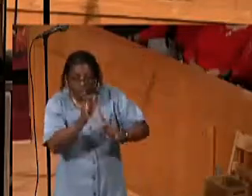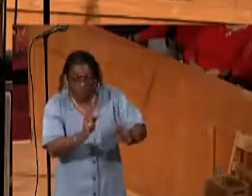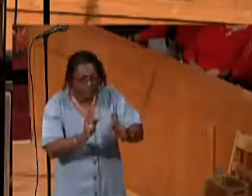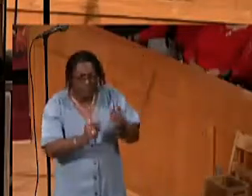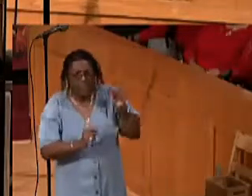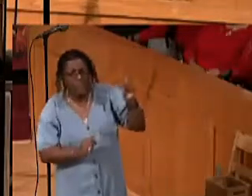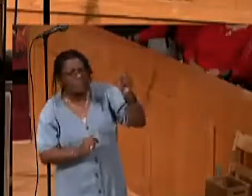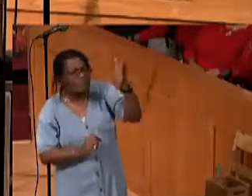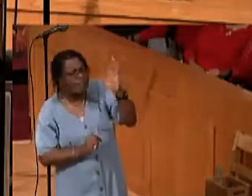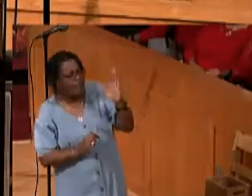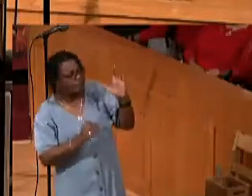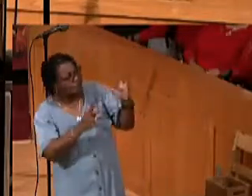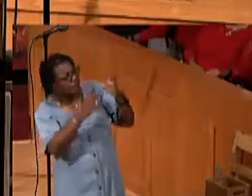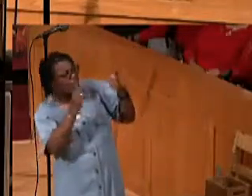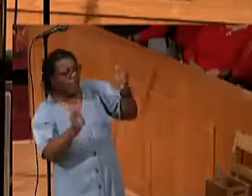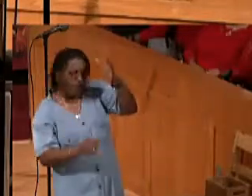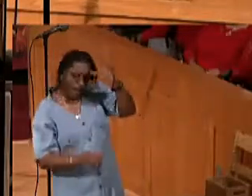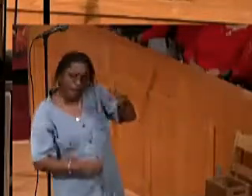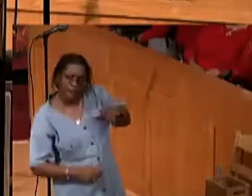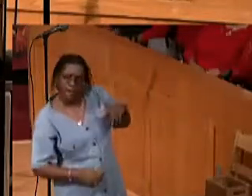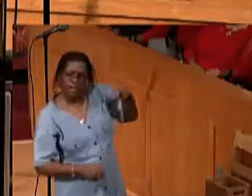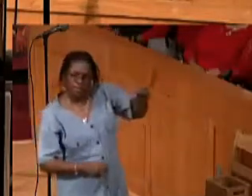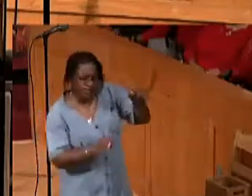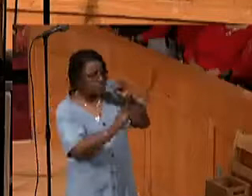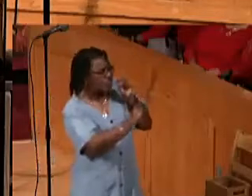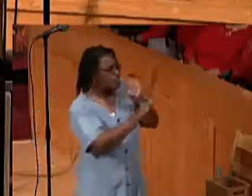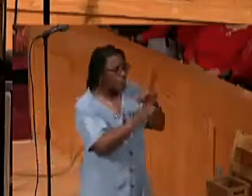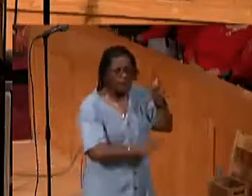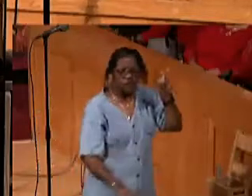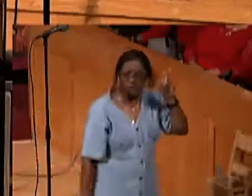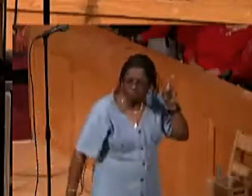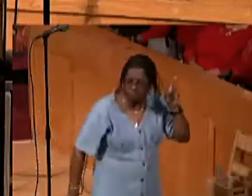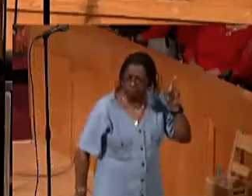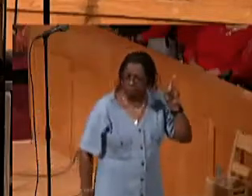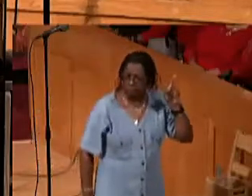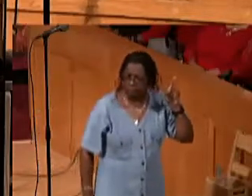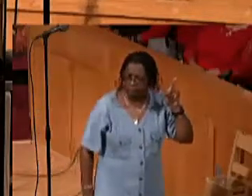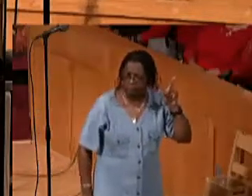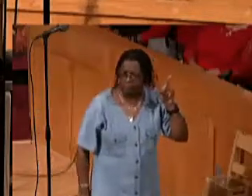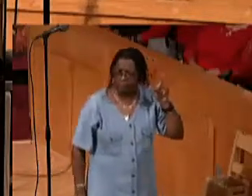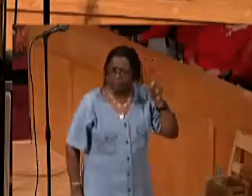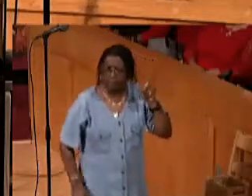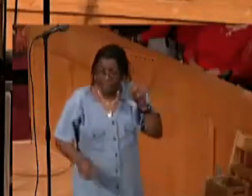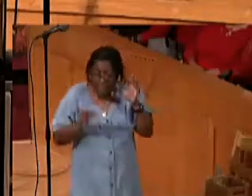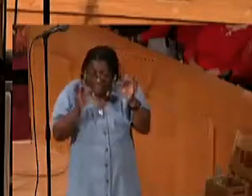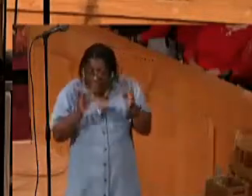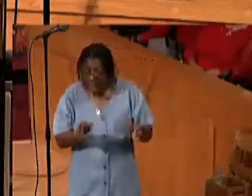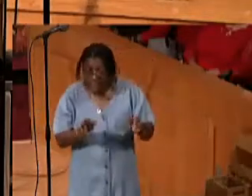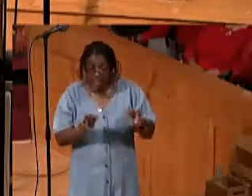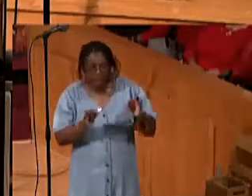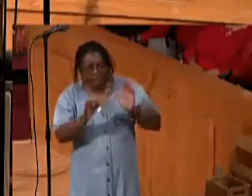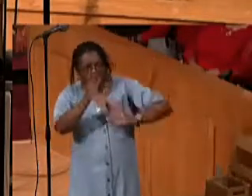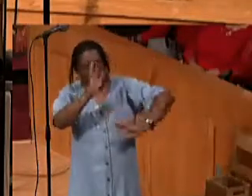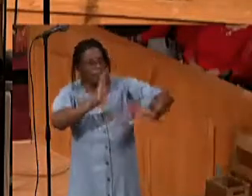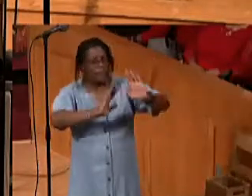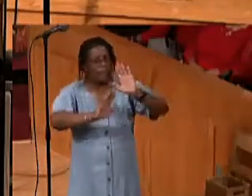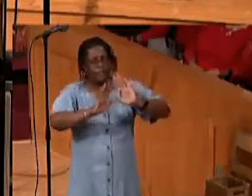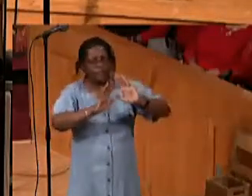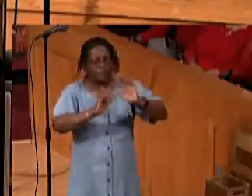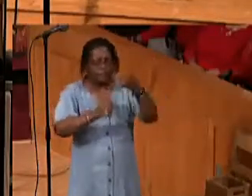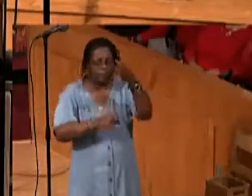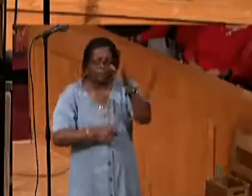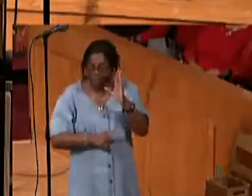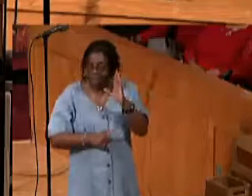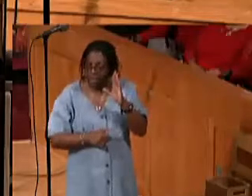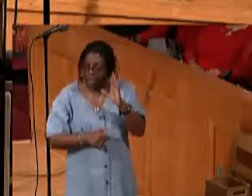not as a savior, you've got to enlarge him, expose him. To choose to magnify God, especially in times when we are asked